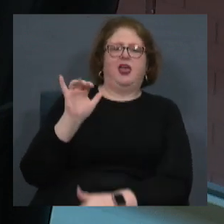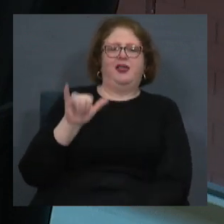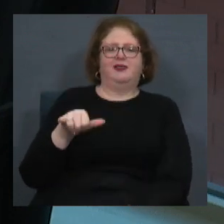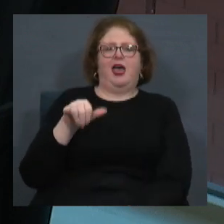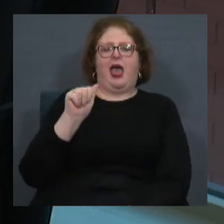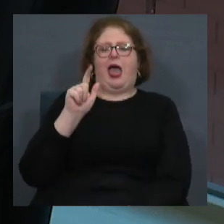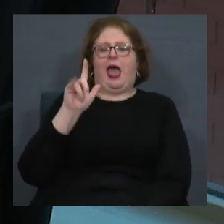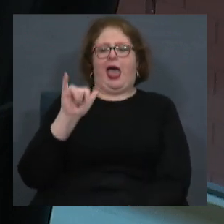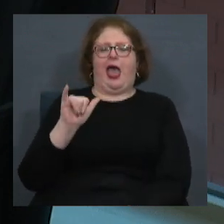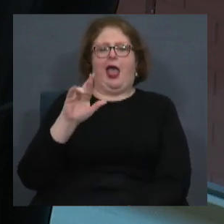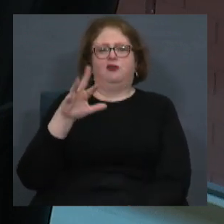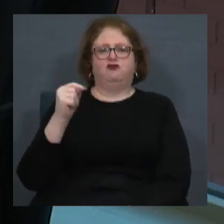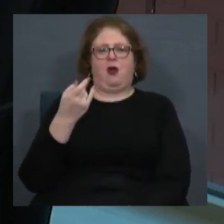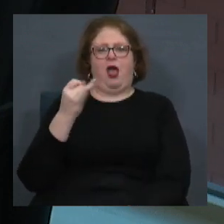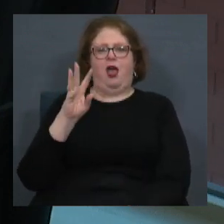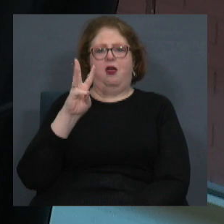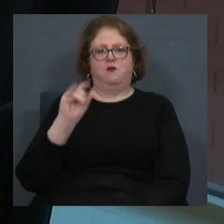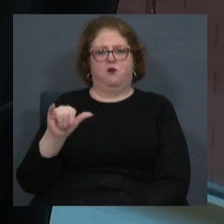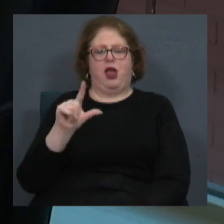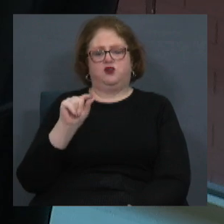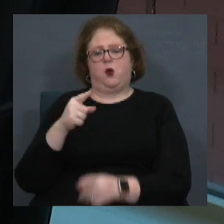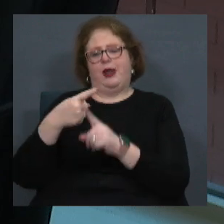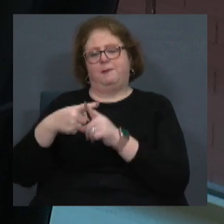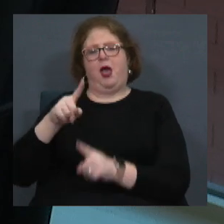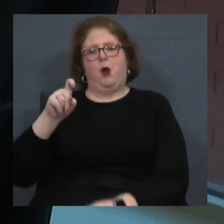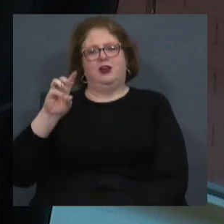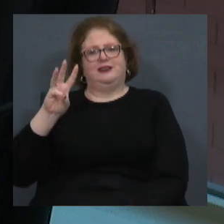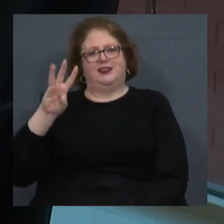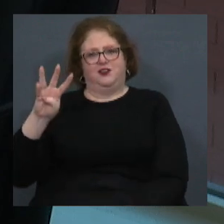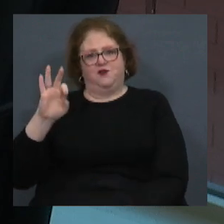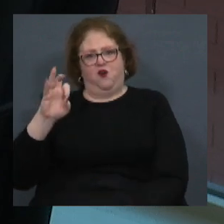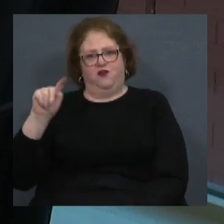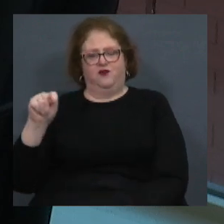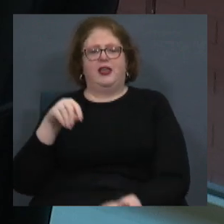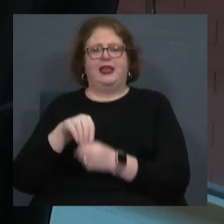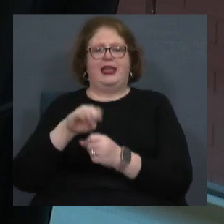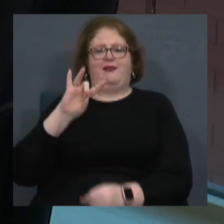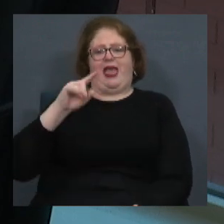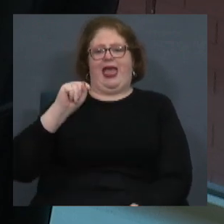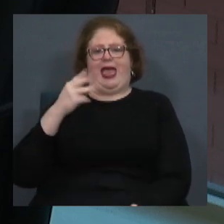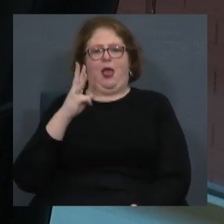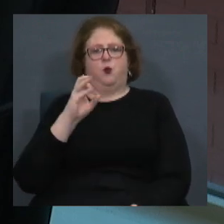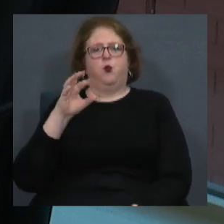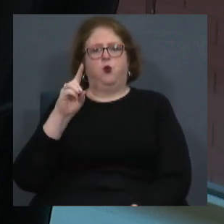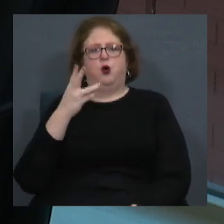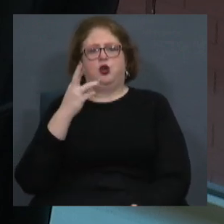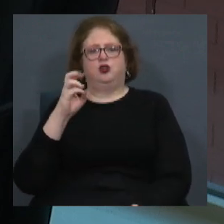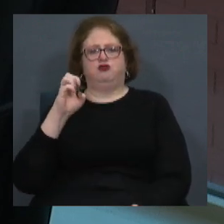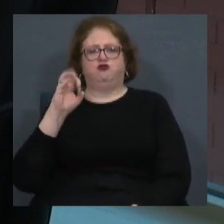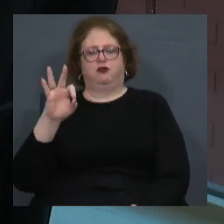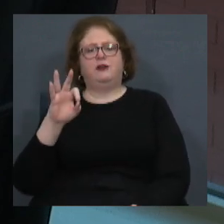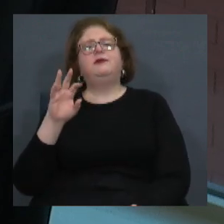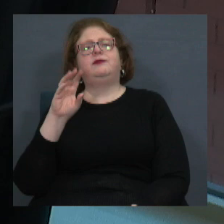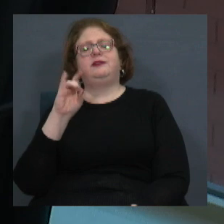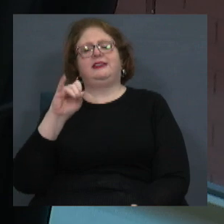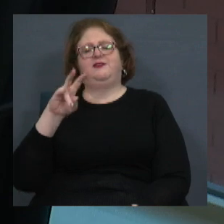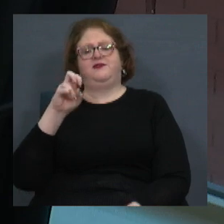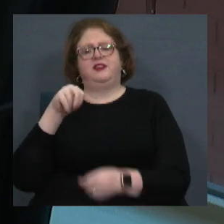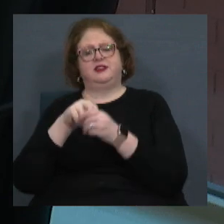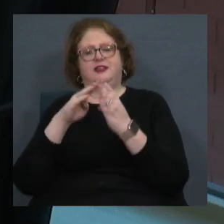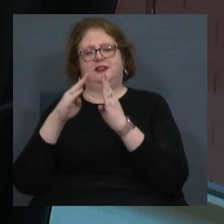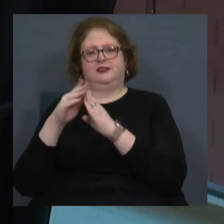20 feet by 164 feet located within Block 8 Woodruff's Addition in the city of Little Rock, Arkansas, and for other